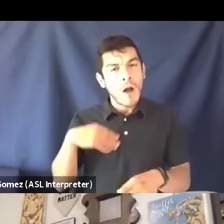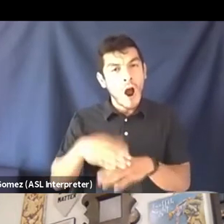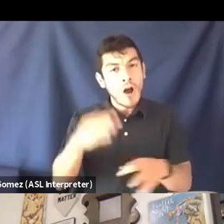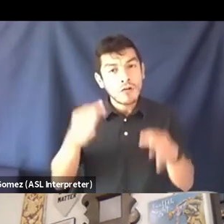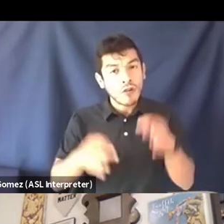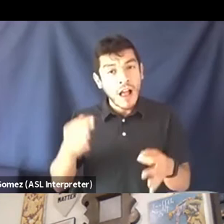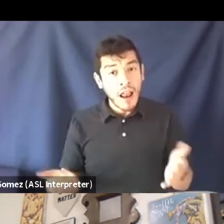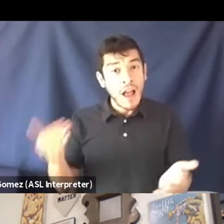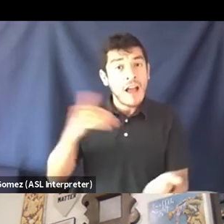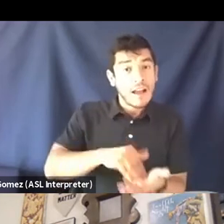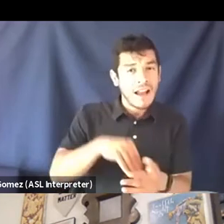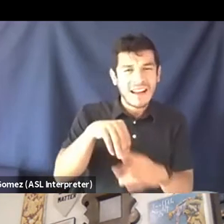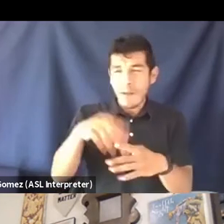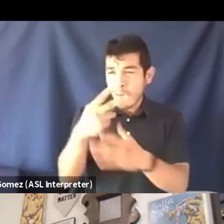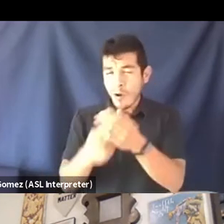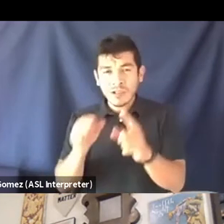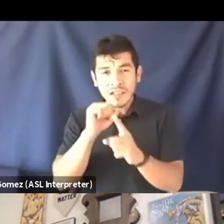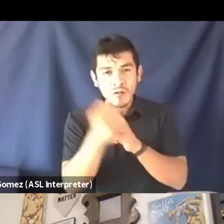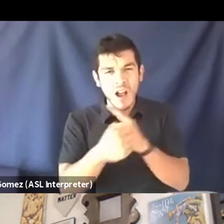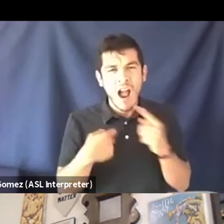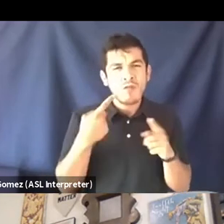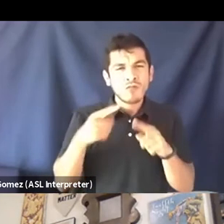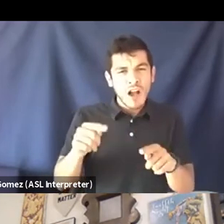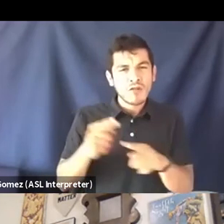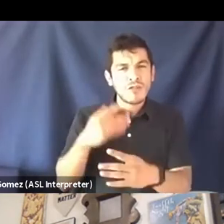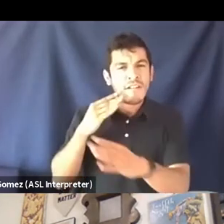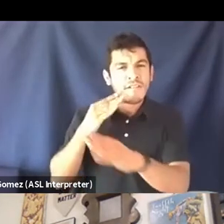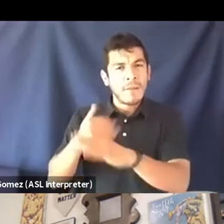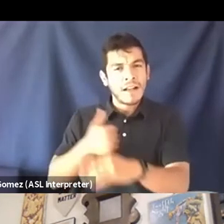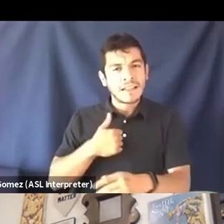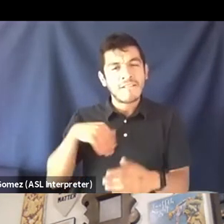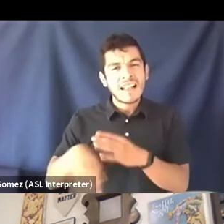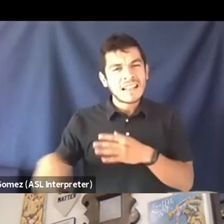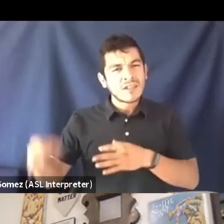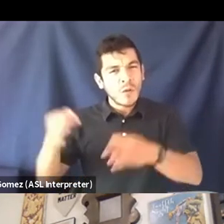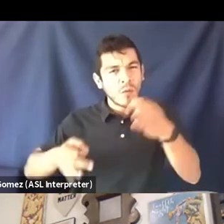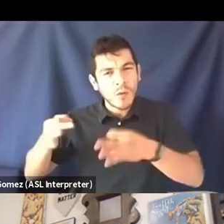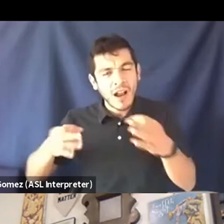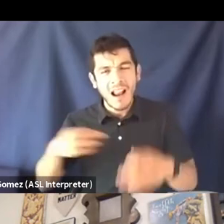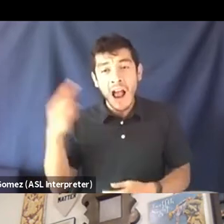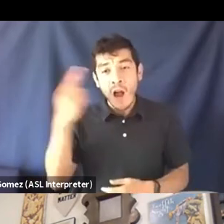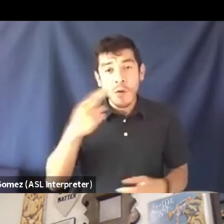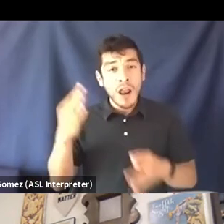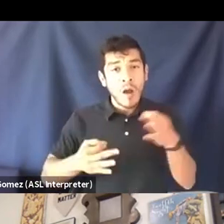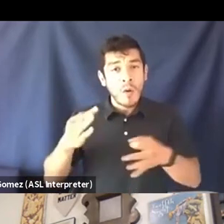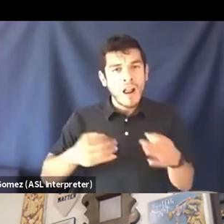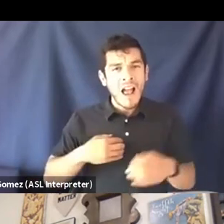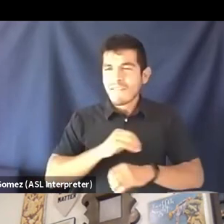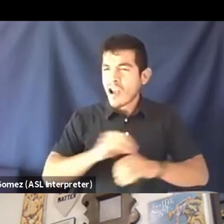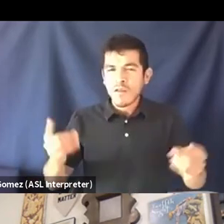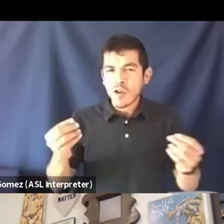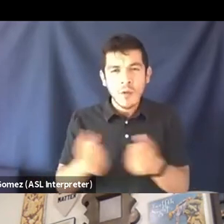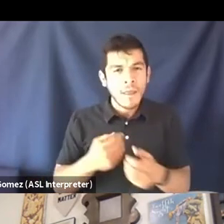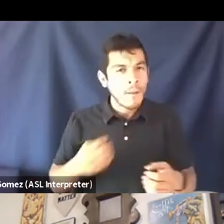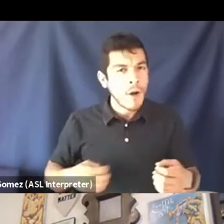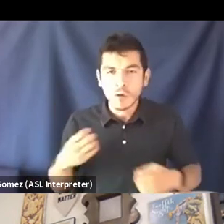I'm. In both situations, I'm trying to defend myself in this court of law. And I realized that the court of law has nothing to do with emotions.